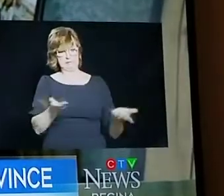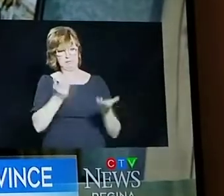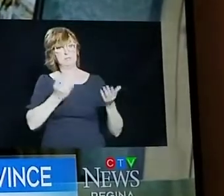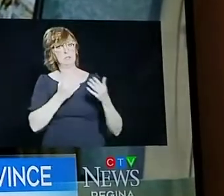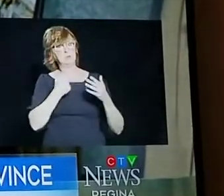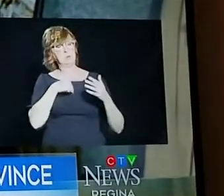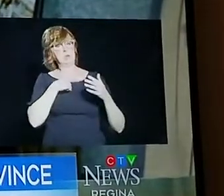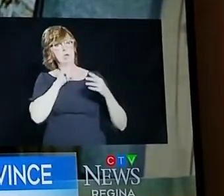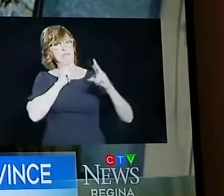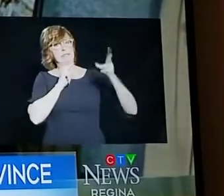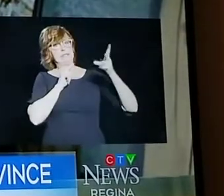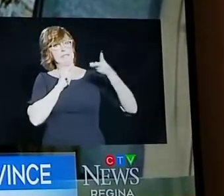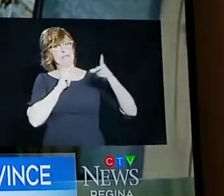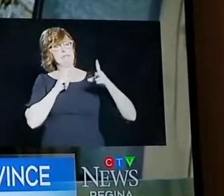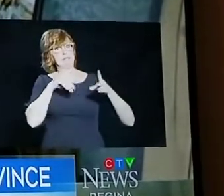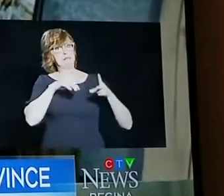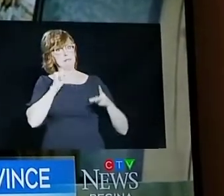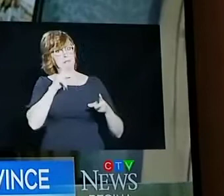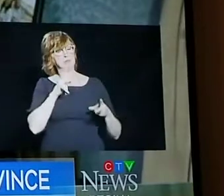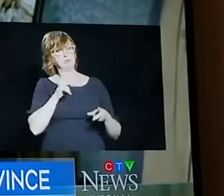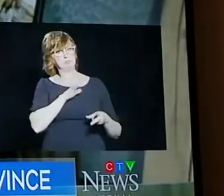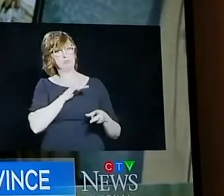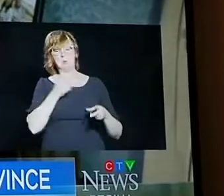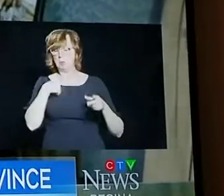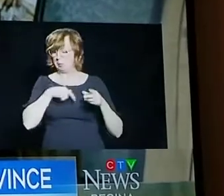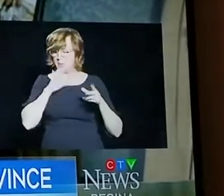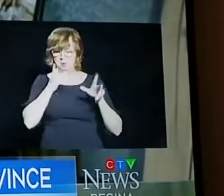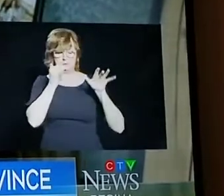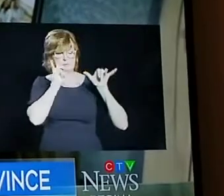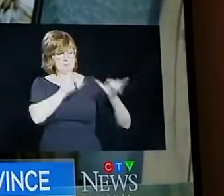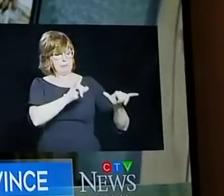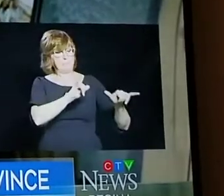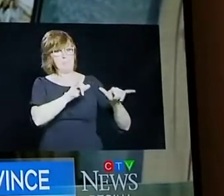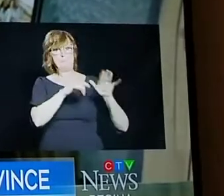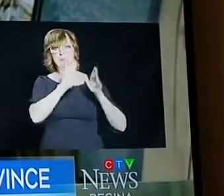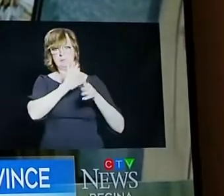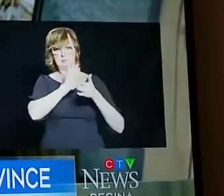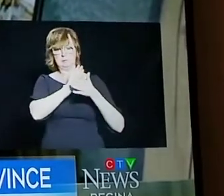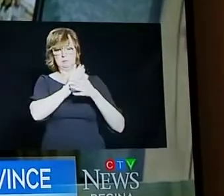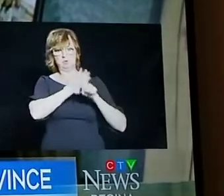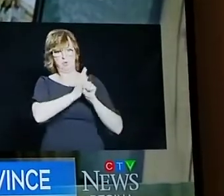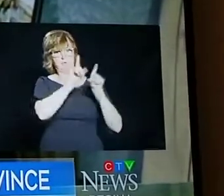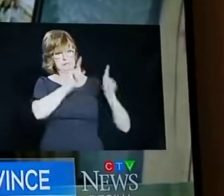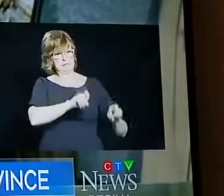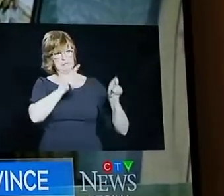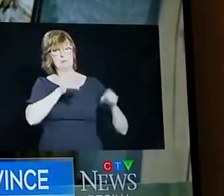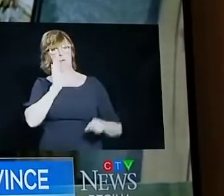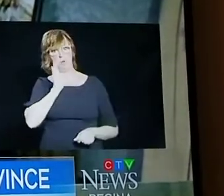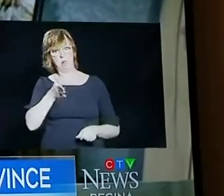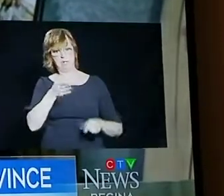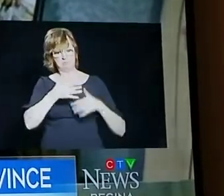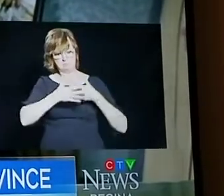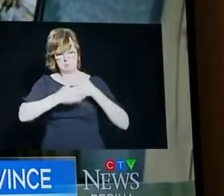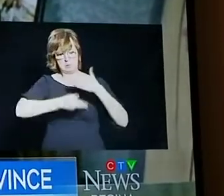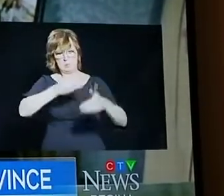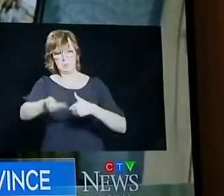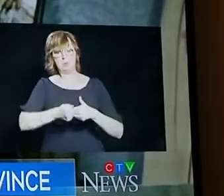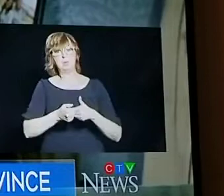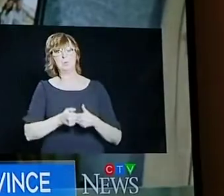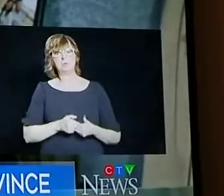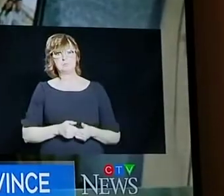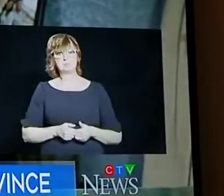tracing in the days ahead. Ongoing restrictions in high-risk areas and aggressive testing and contact